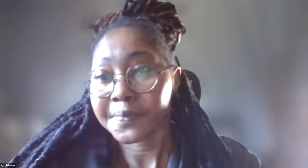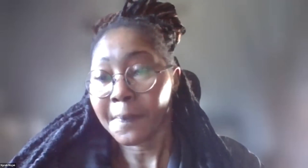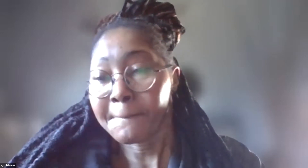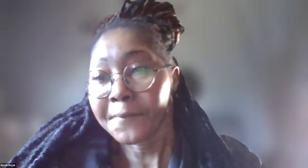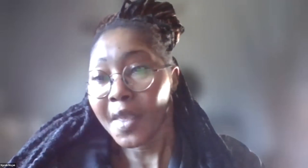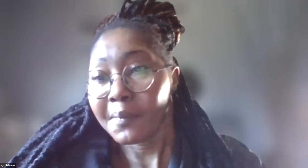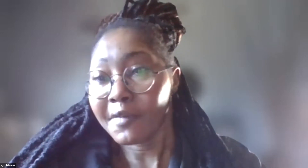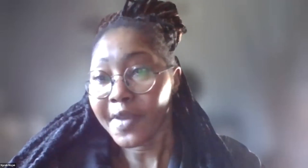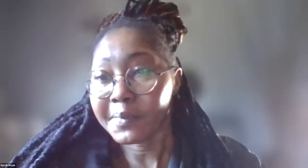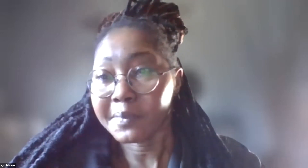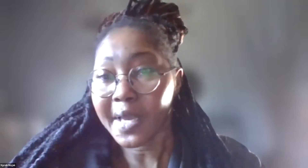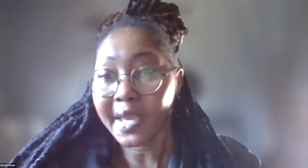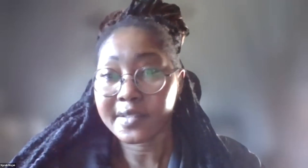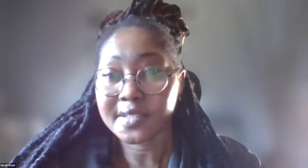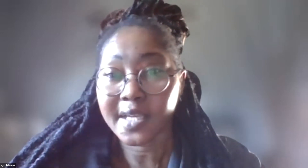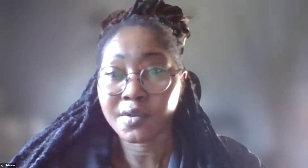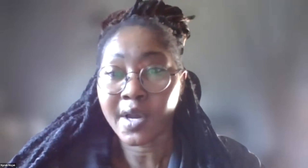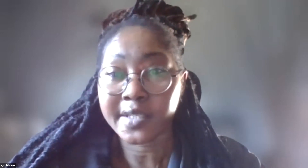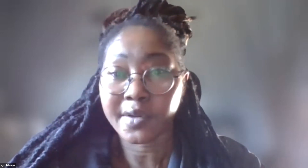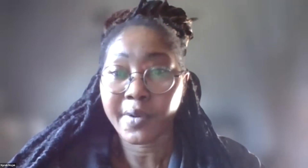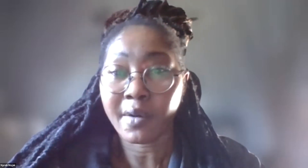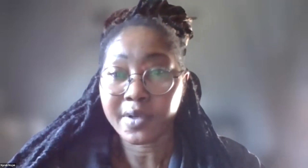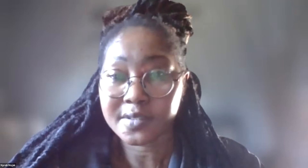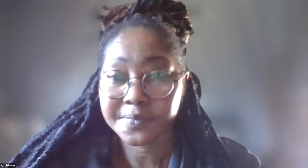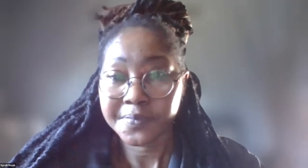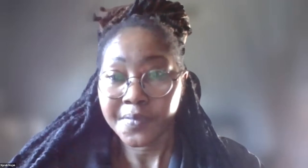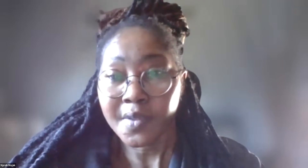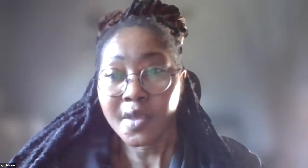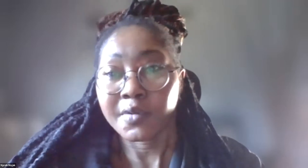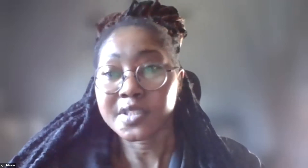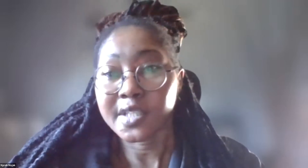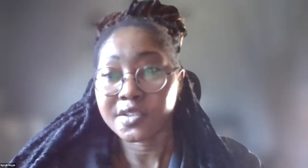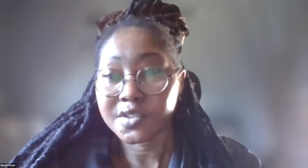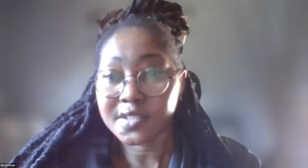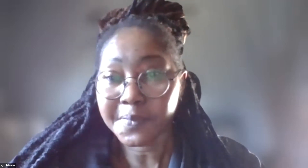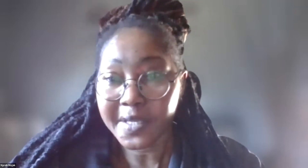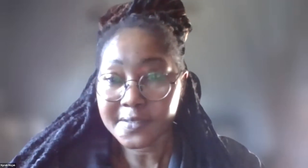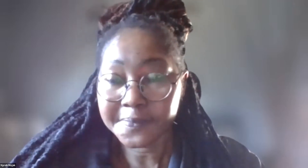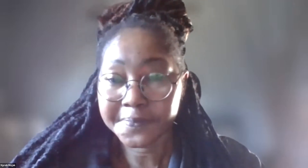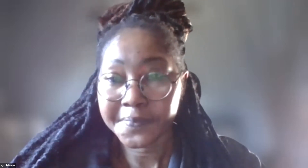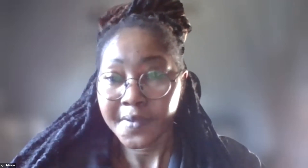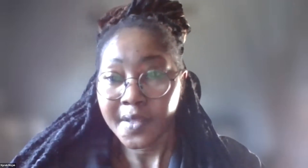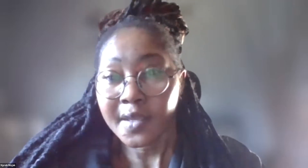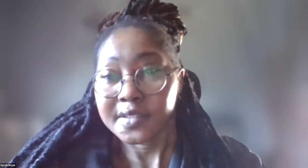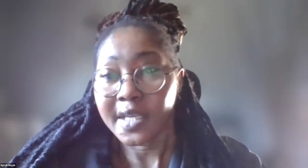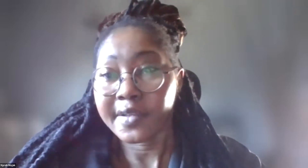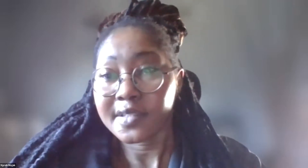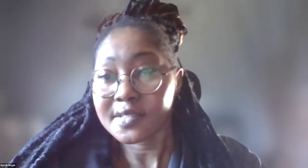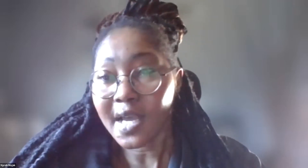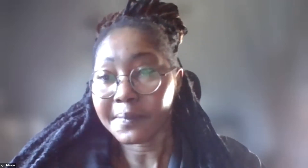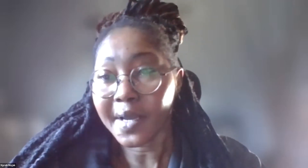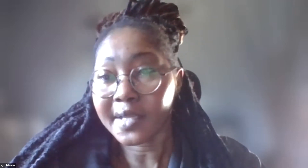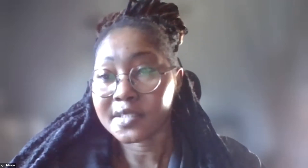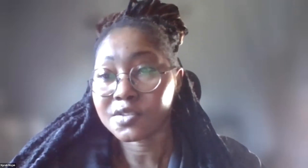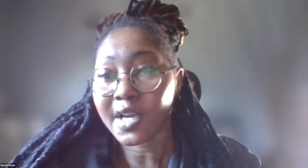friends. My family and my carers had no idea where I was. It was a dangerous place. During